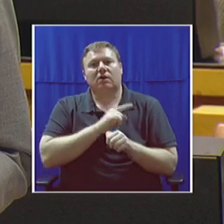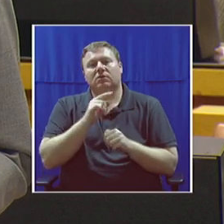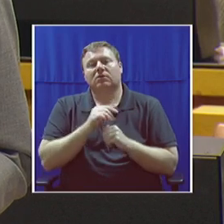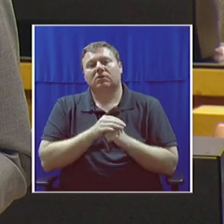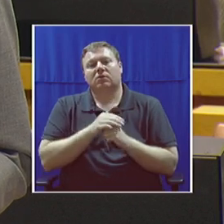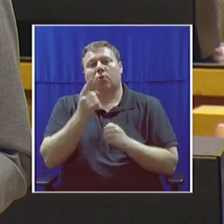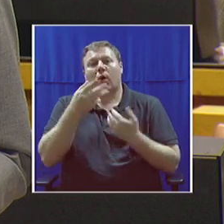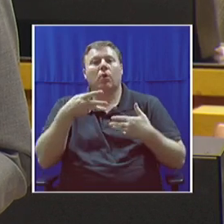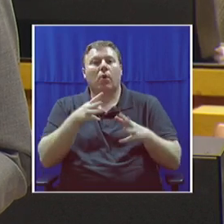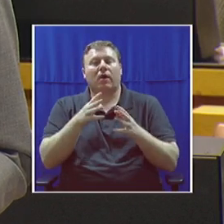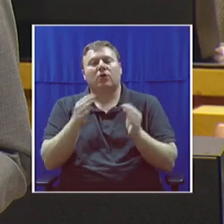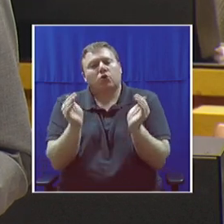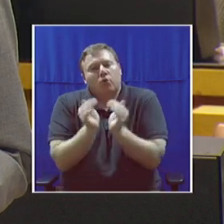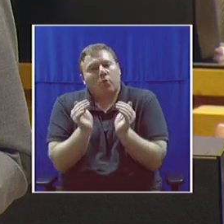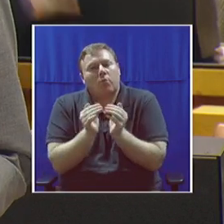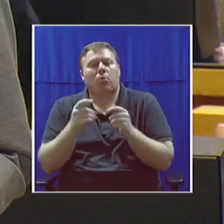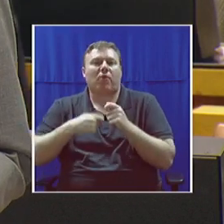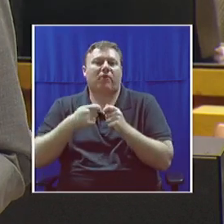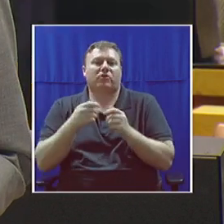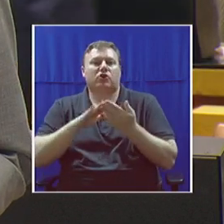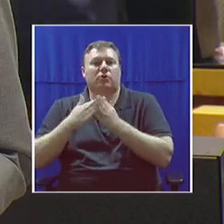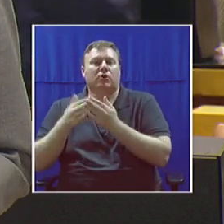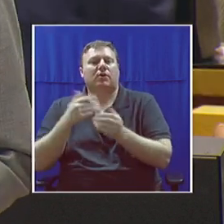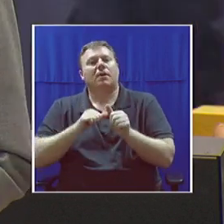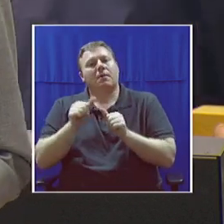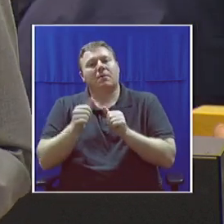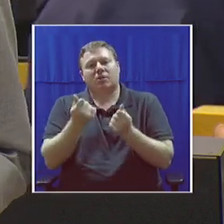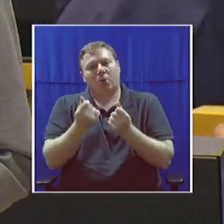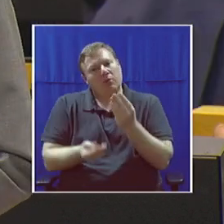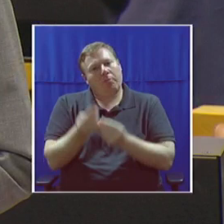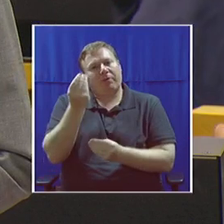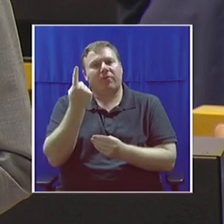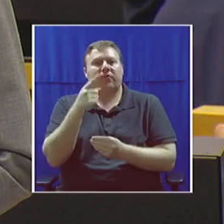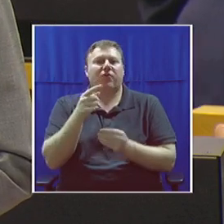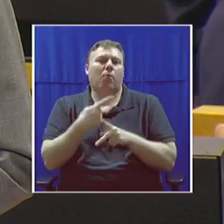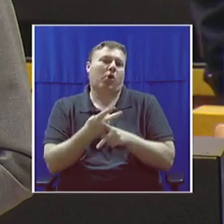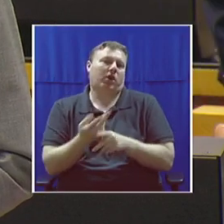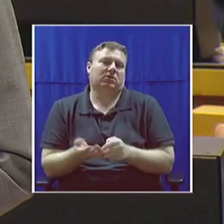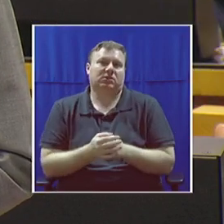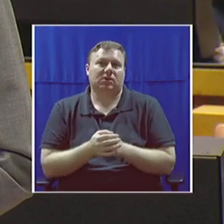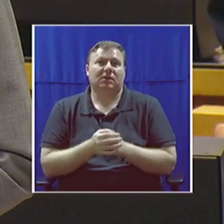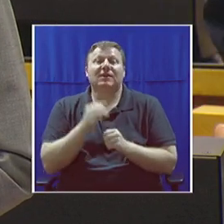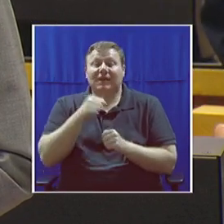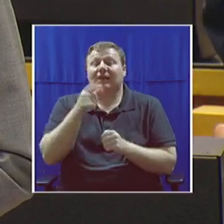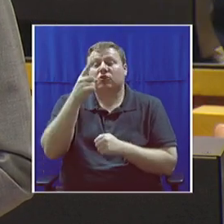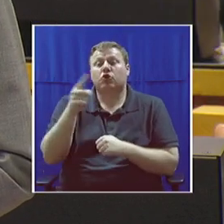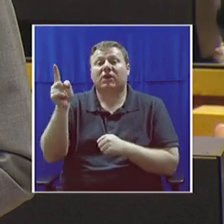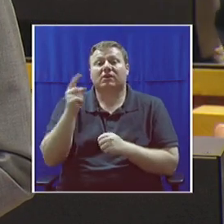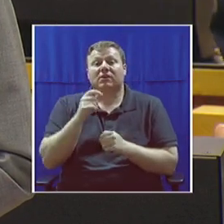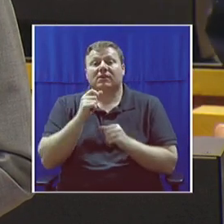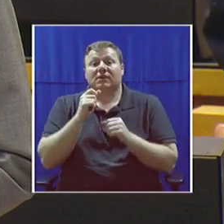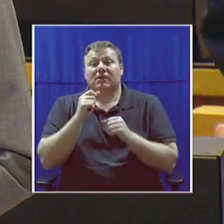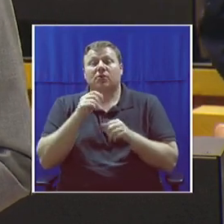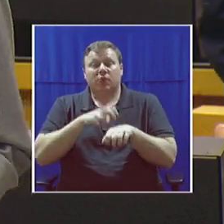which these small fishing communities can get a better price for their goods but you're absolutely correct that if we don't focus on the issue of